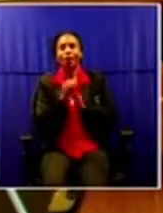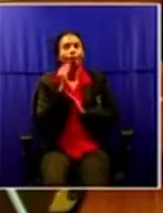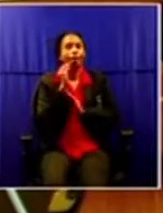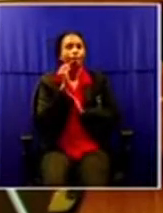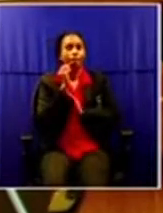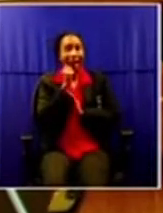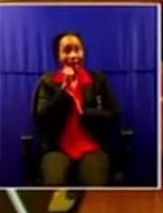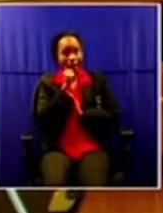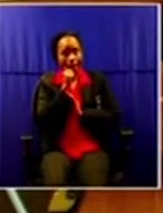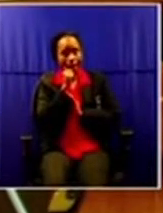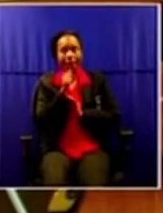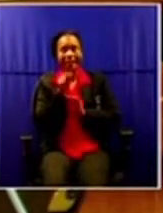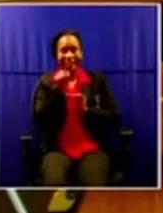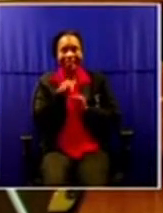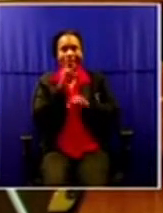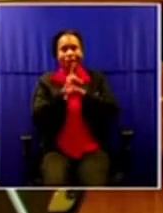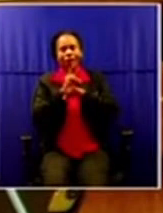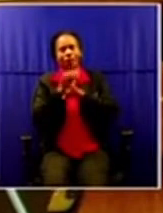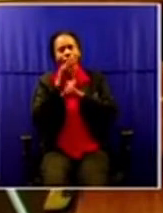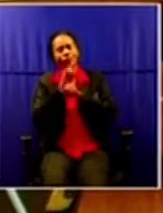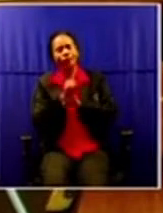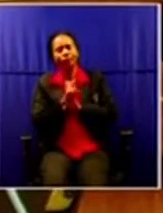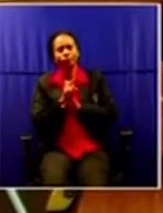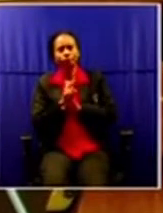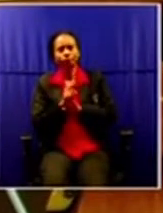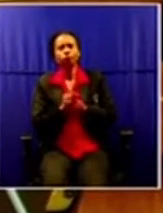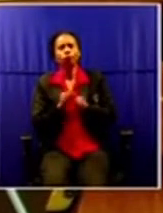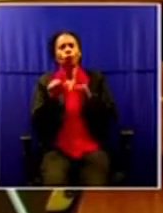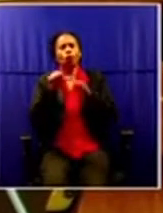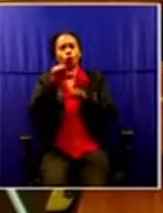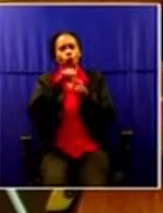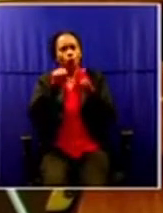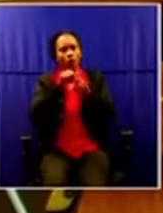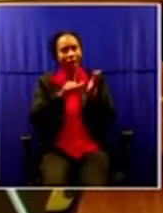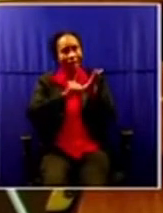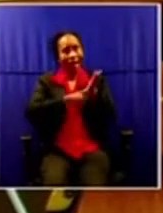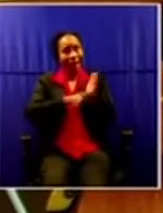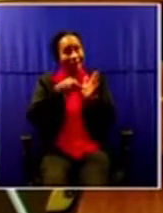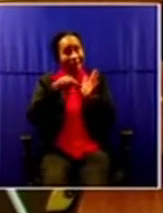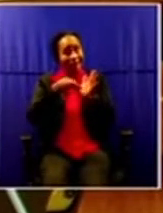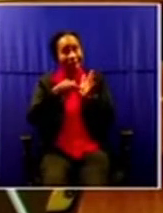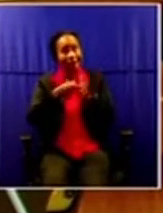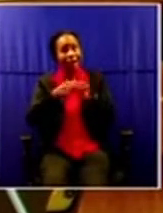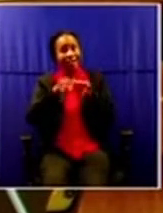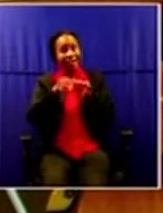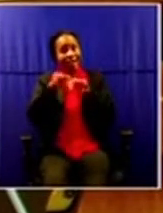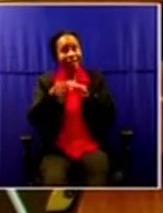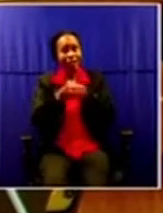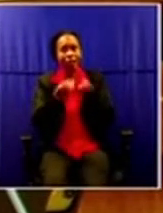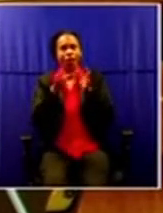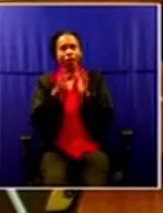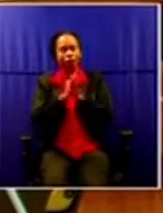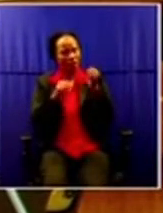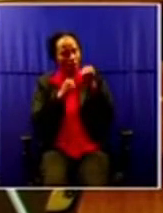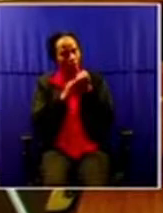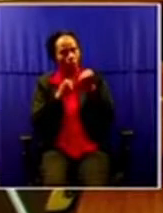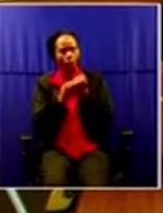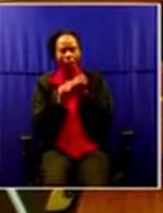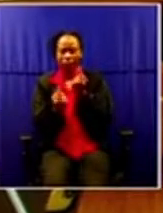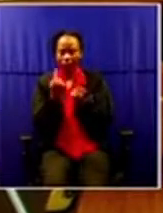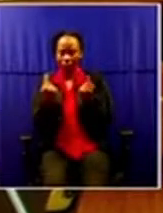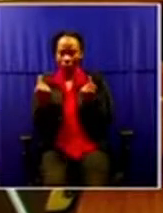expansion of social grants provided substantial relief to individuals and households last